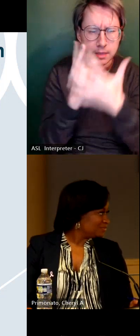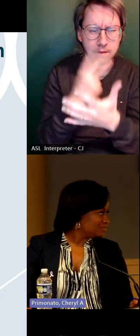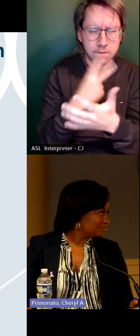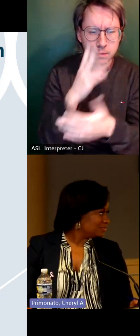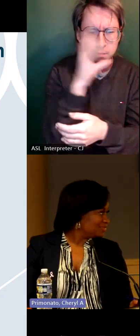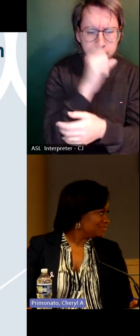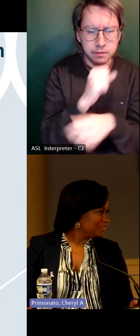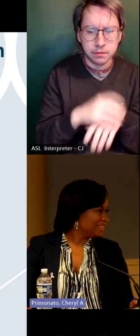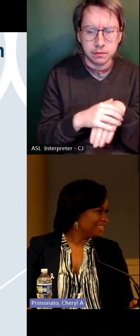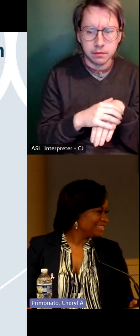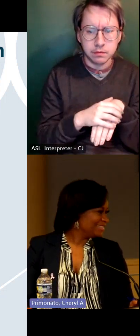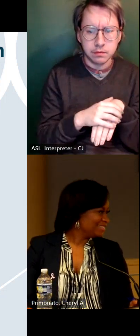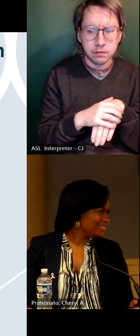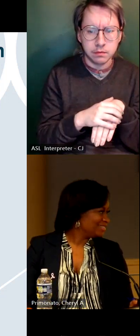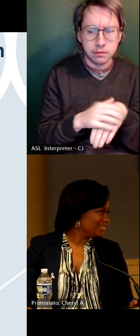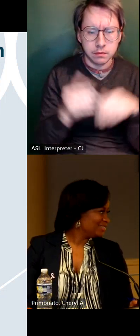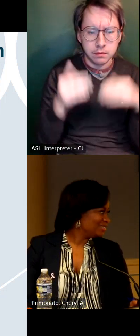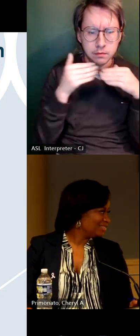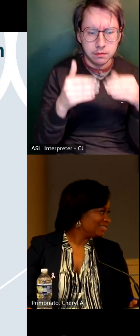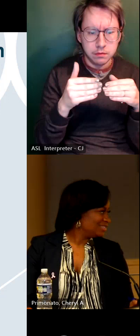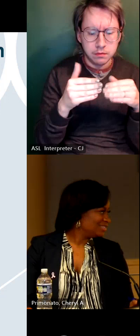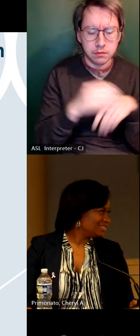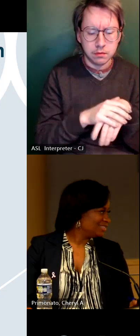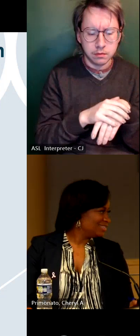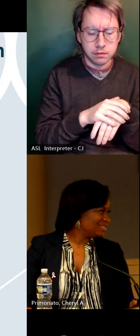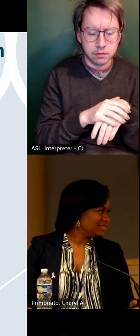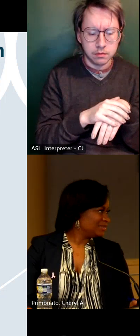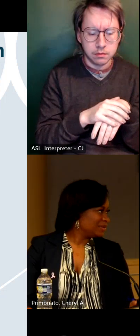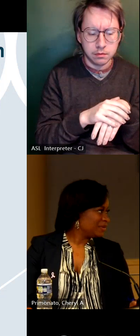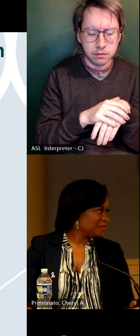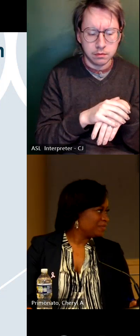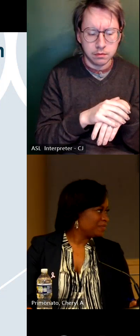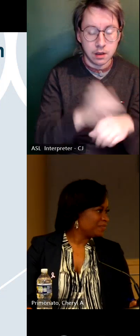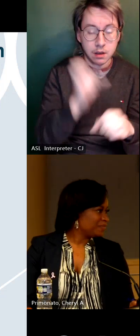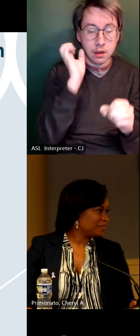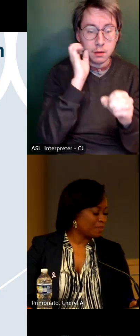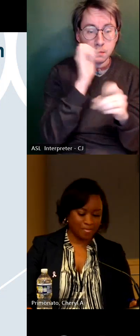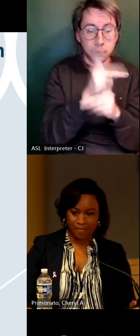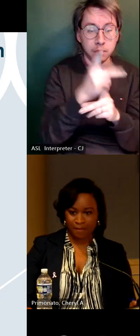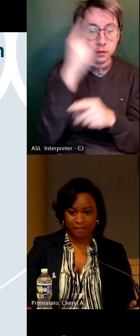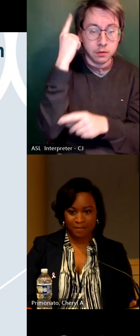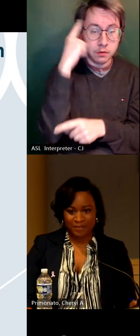Moving on to Uh, the authorization to adopt and implement the Partner Pass program.